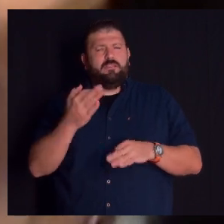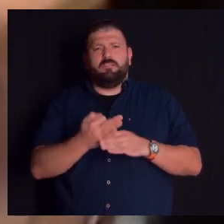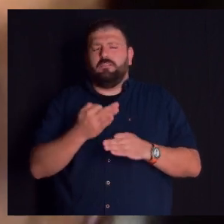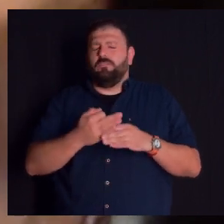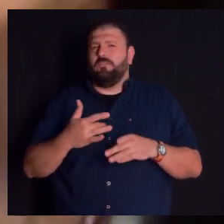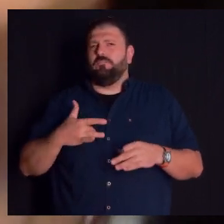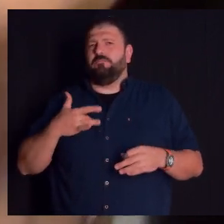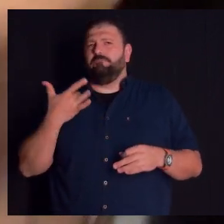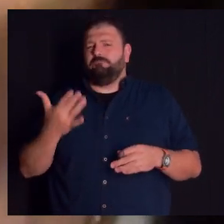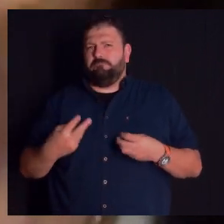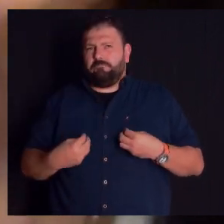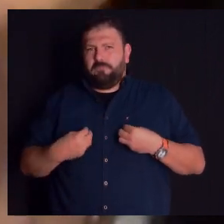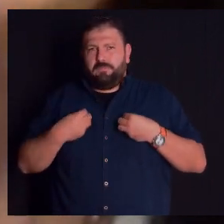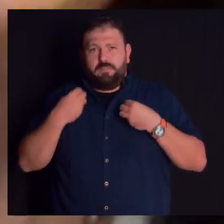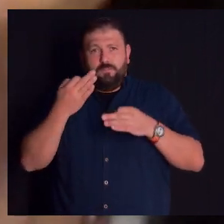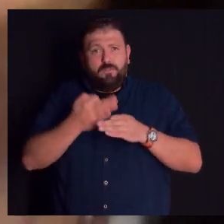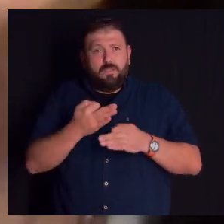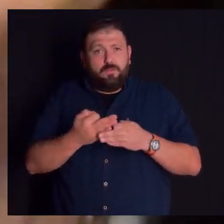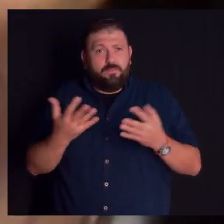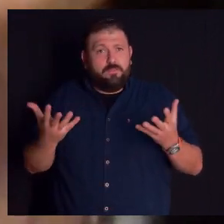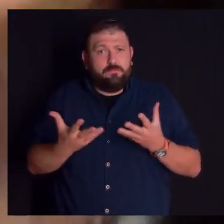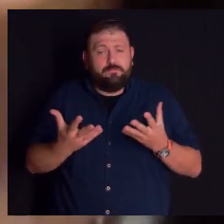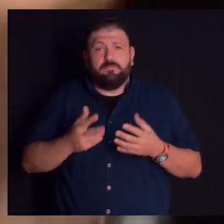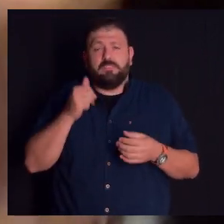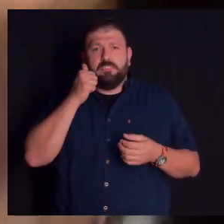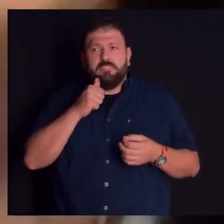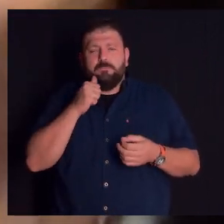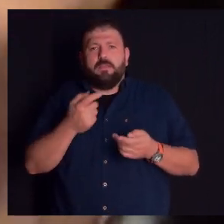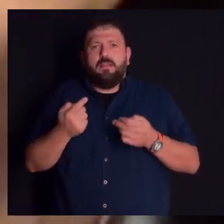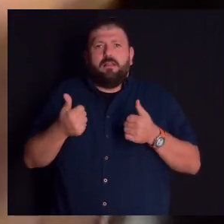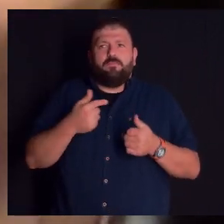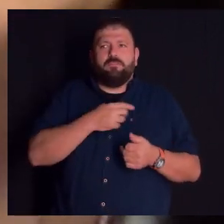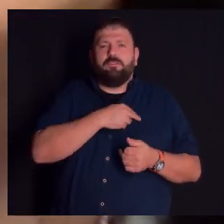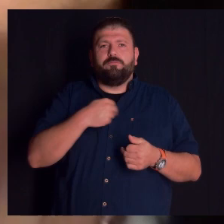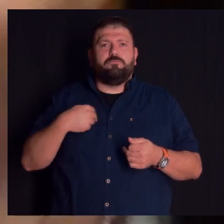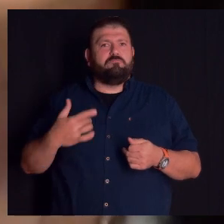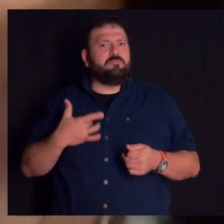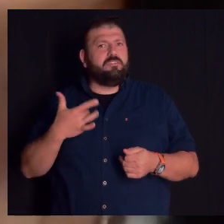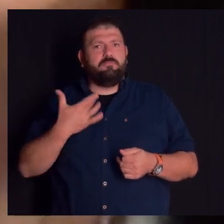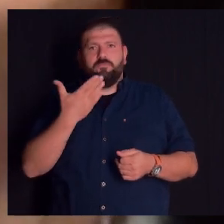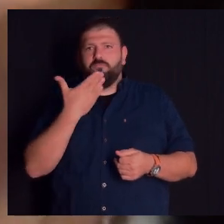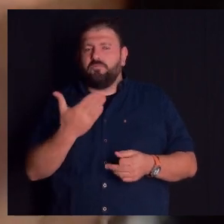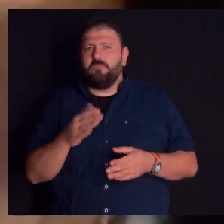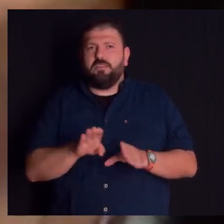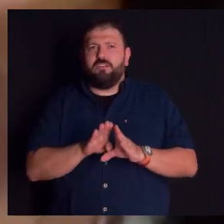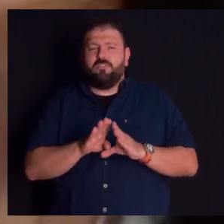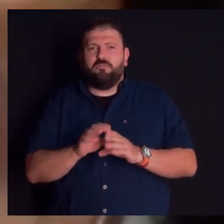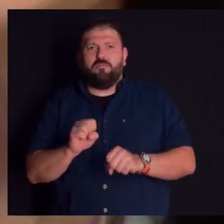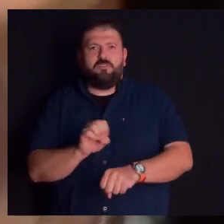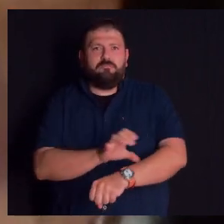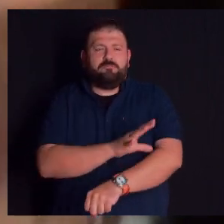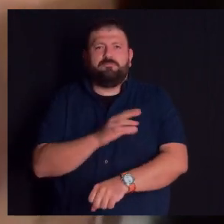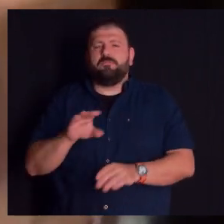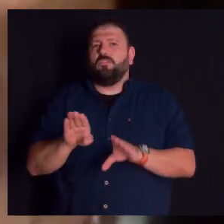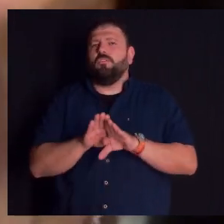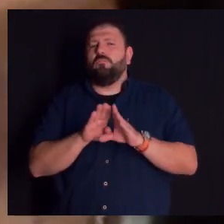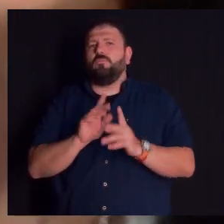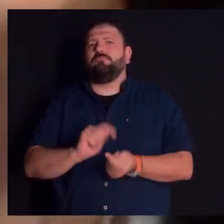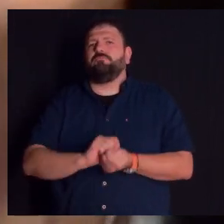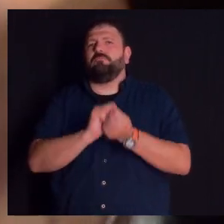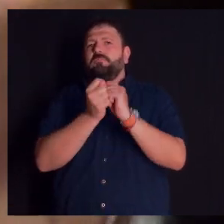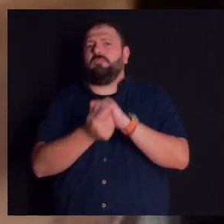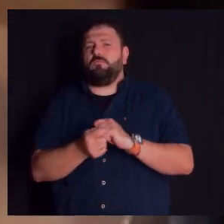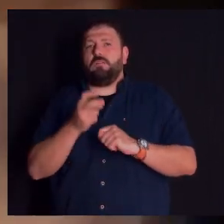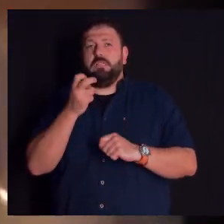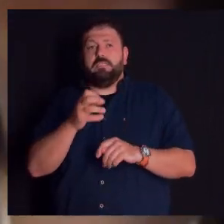30 years of experience and growth. So something that is very motivating for us since day one is that as we